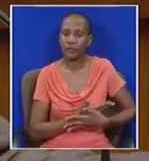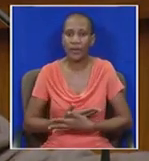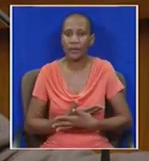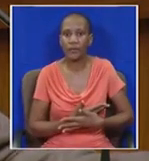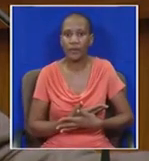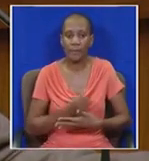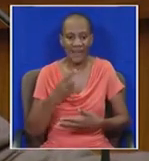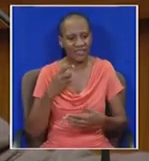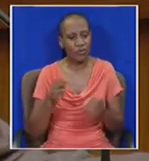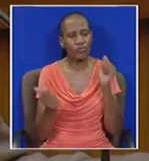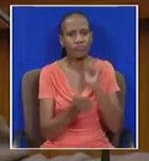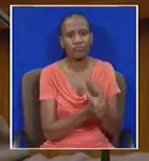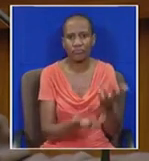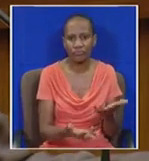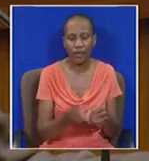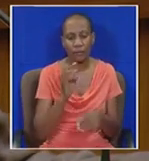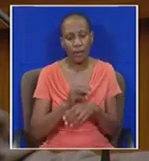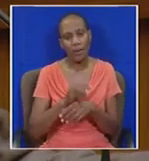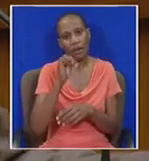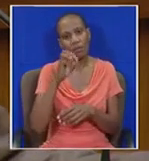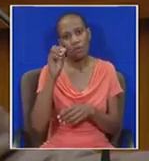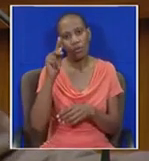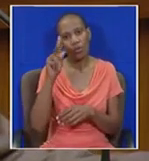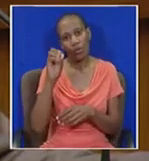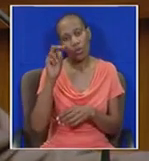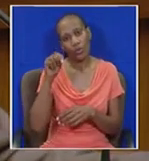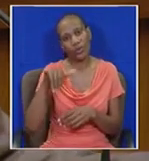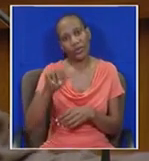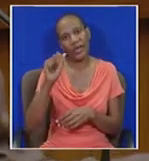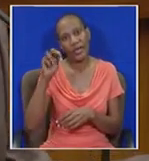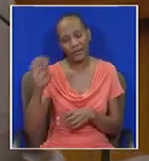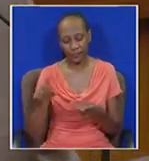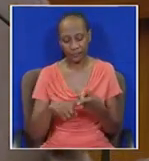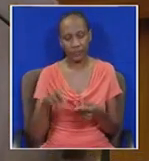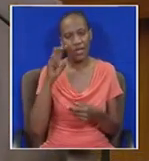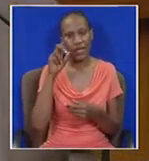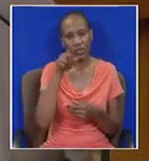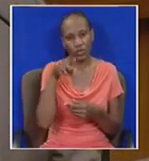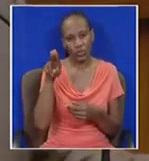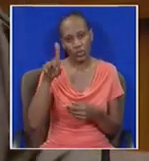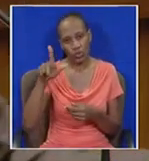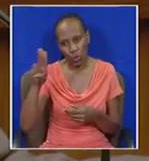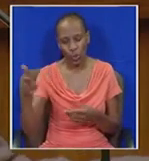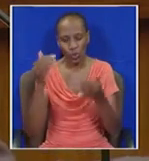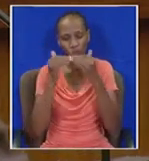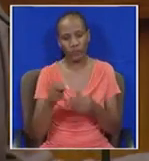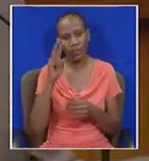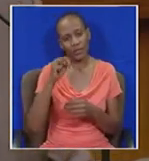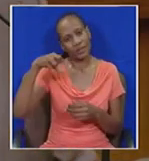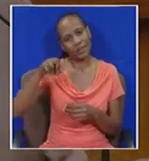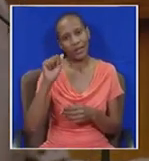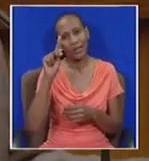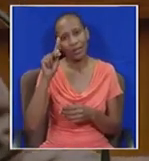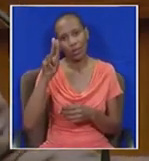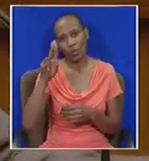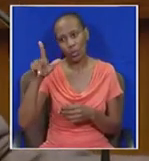detention. Nomvula Mukonyane, Lindiwe Zulu, Nosiviwe Mapisa